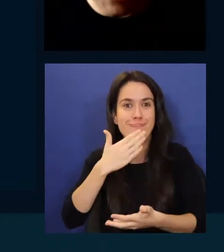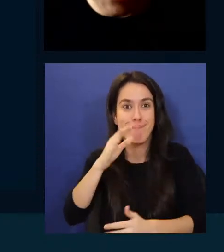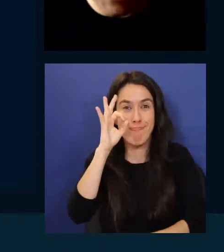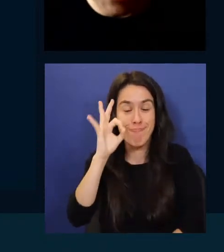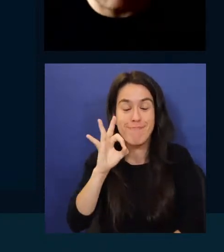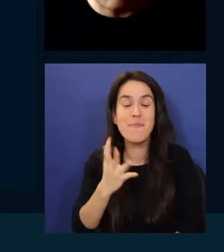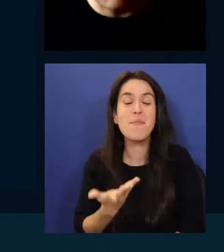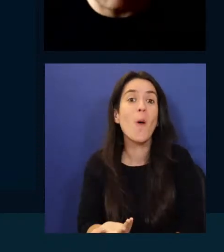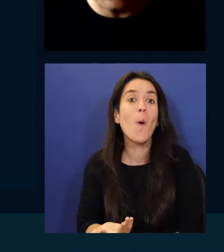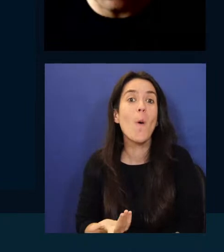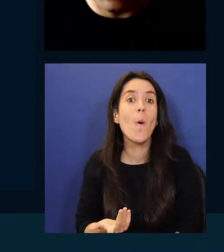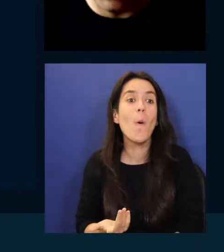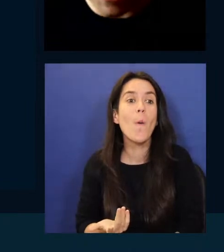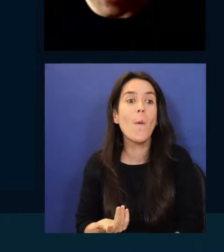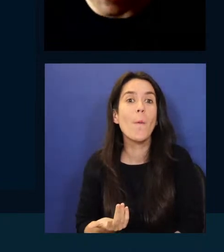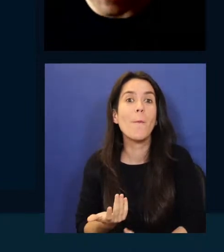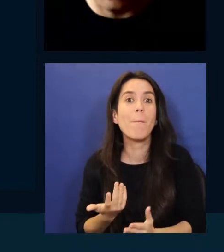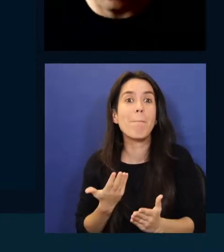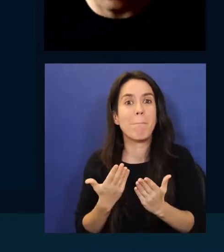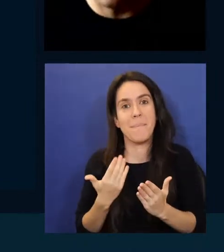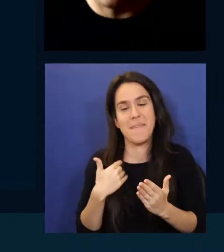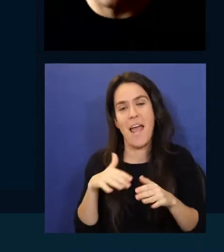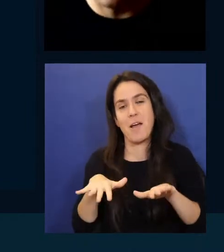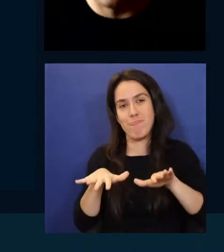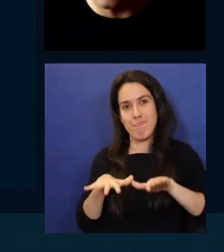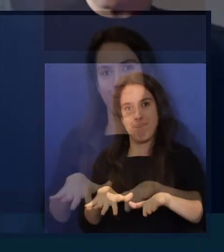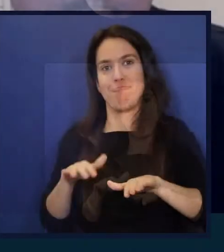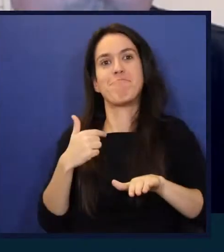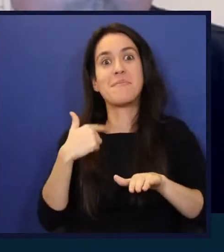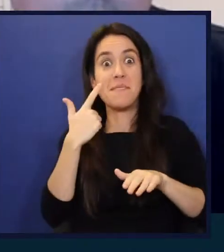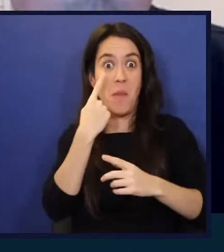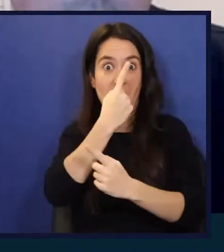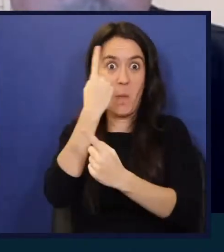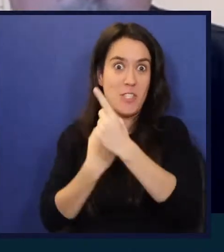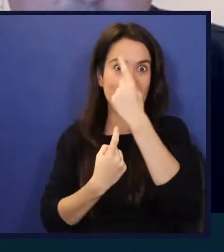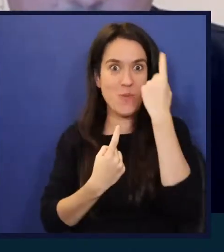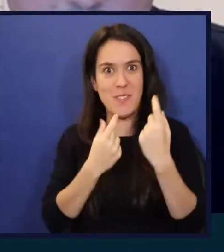me hand it back and see if there are any questions.